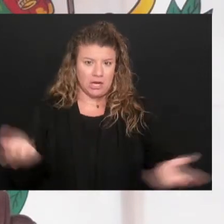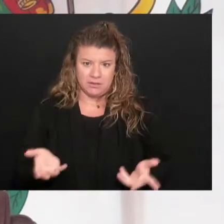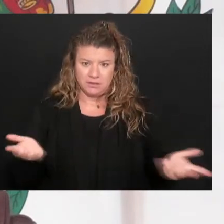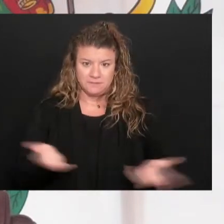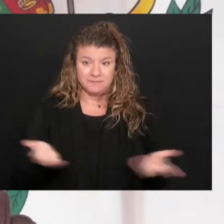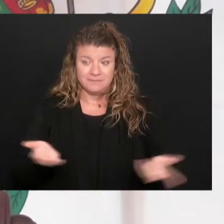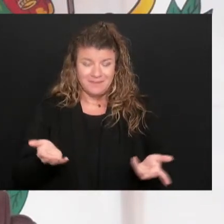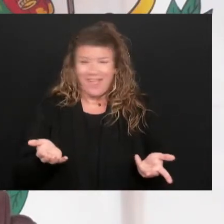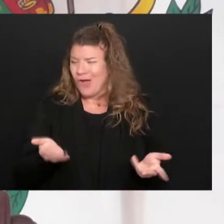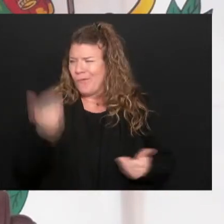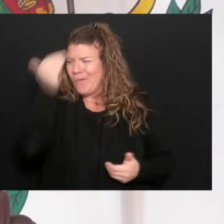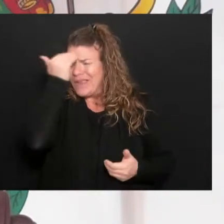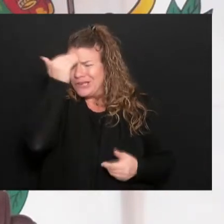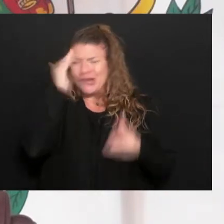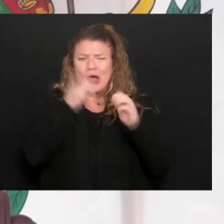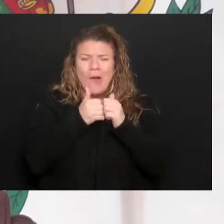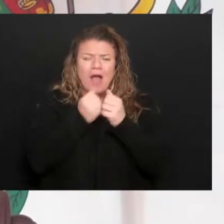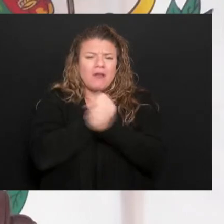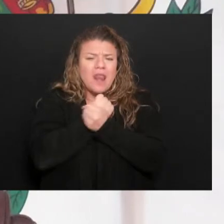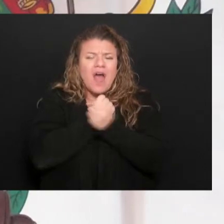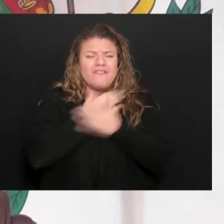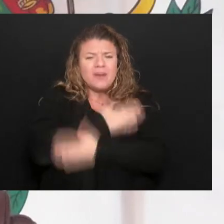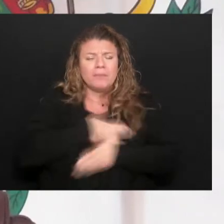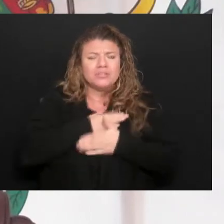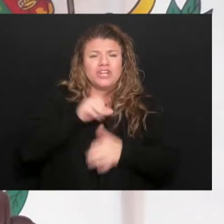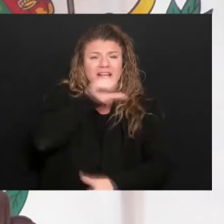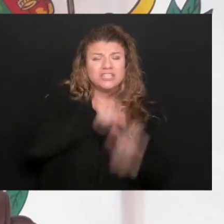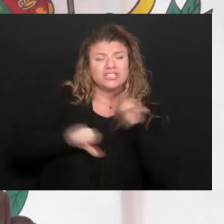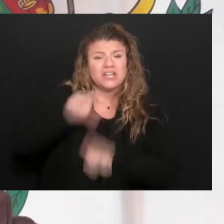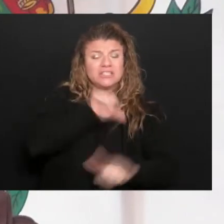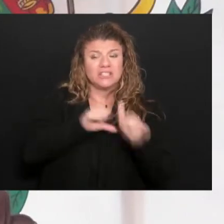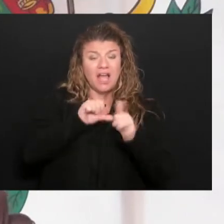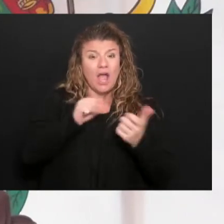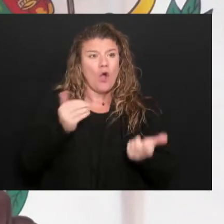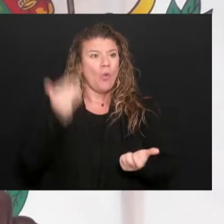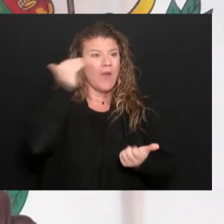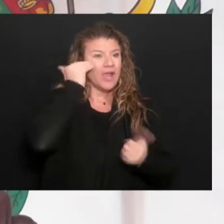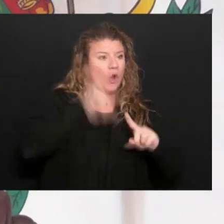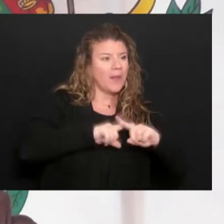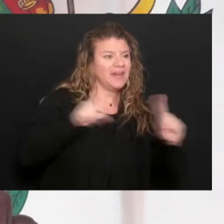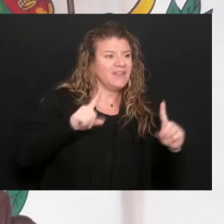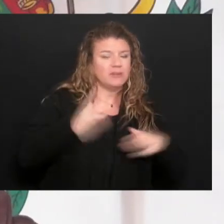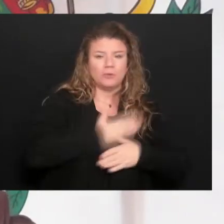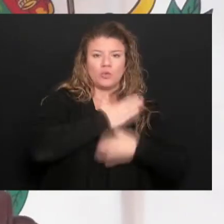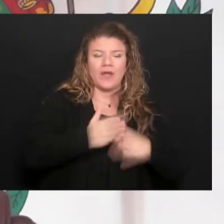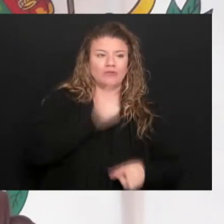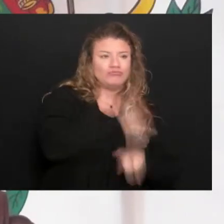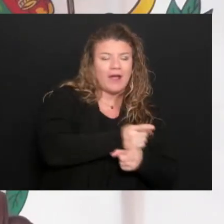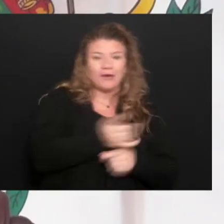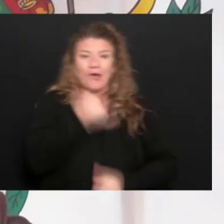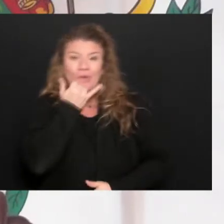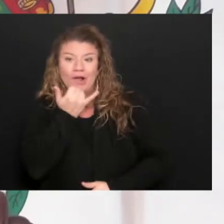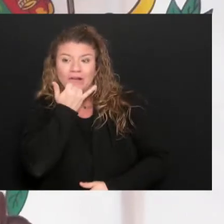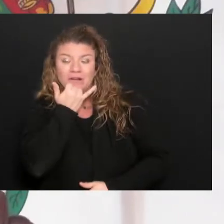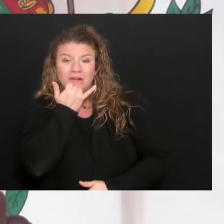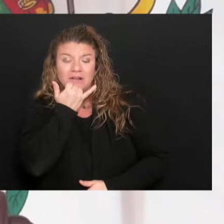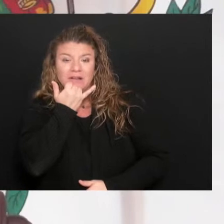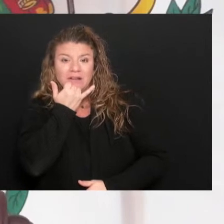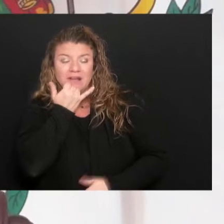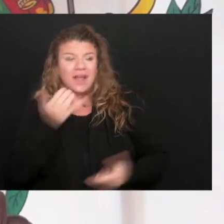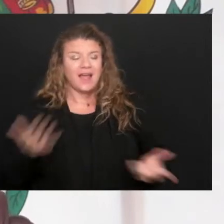know how to love and appreciate others, people that really know the difference between right and wrong, and people that are real craftsmen.